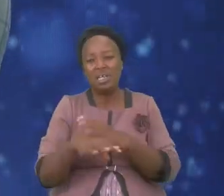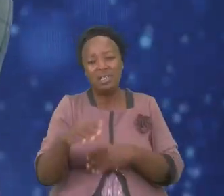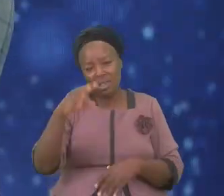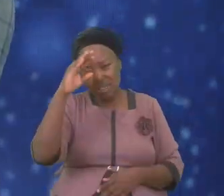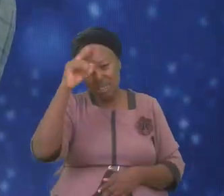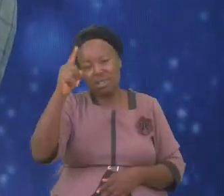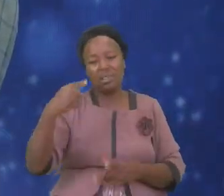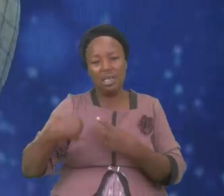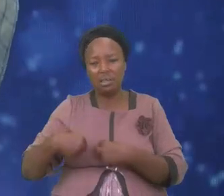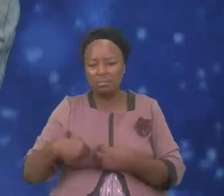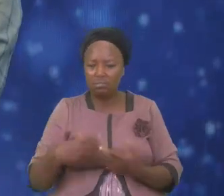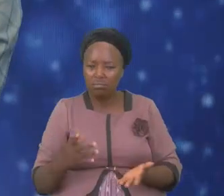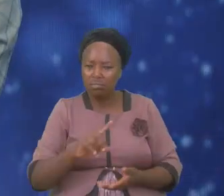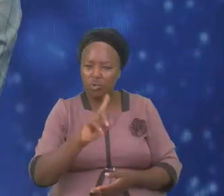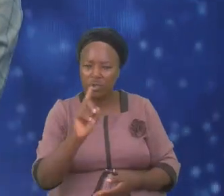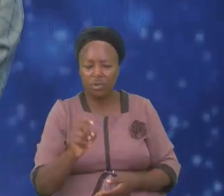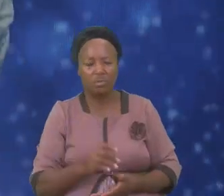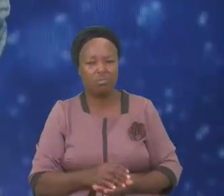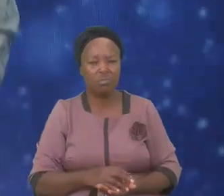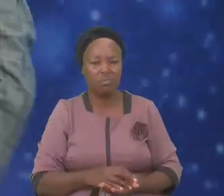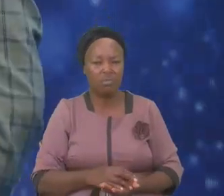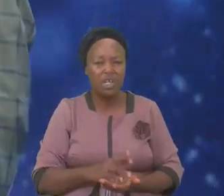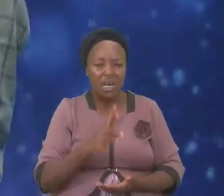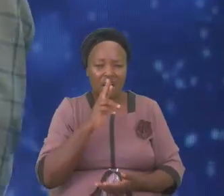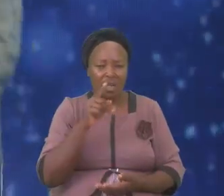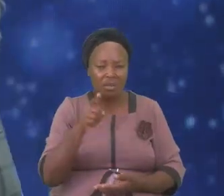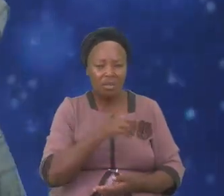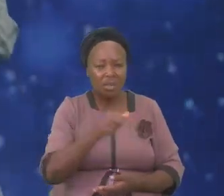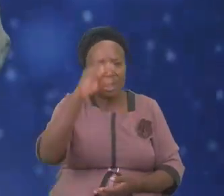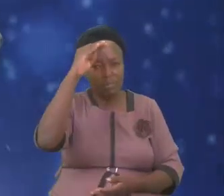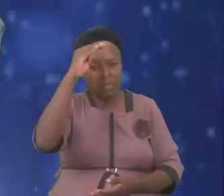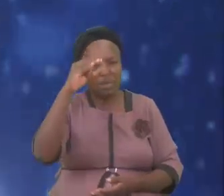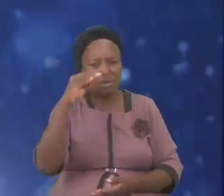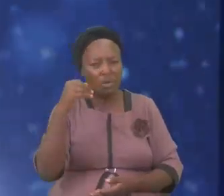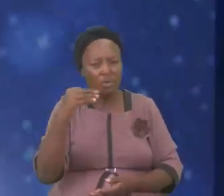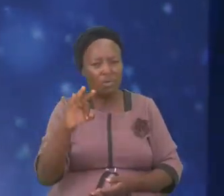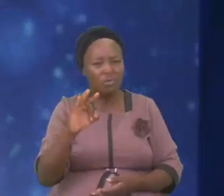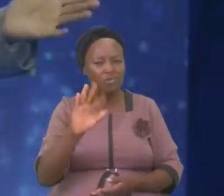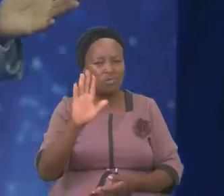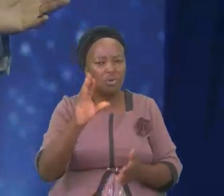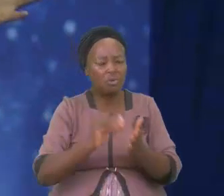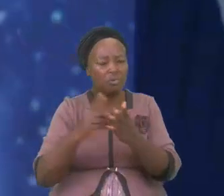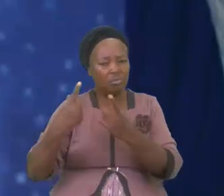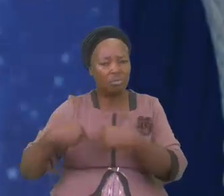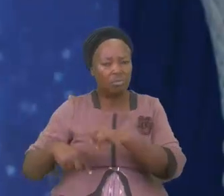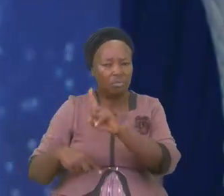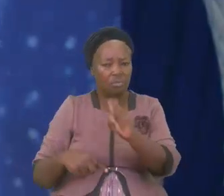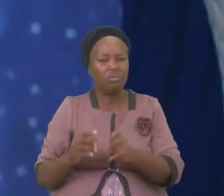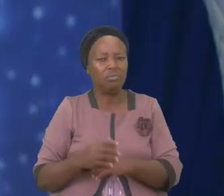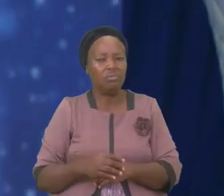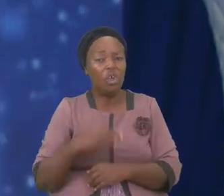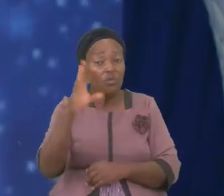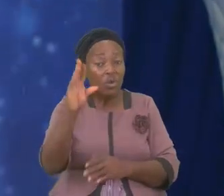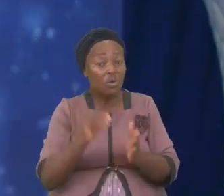of one goal, of one desire, of one direction, or do you just blow here and